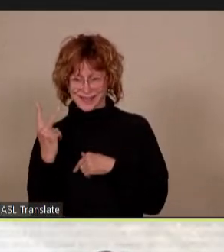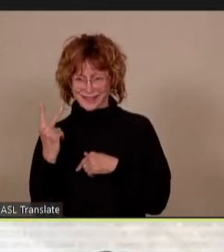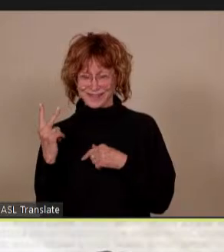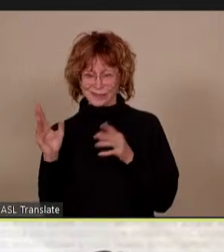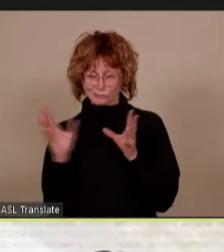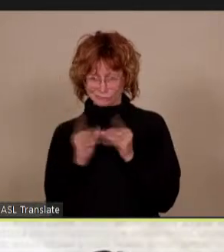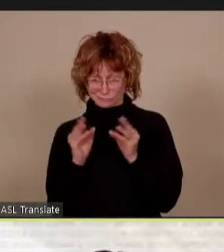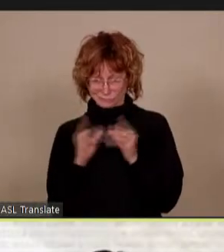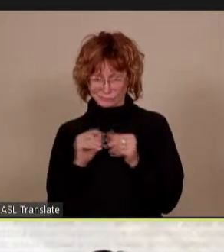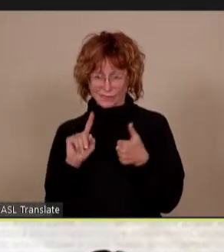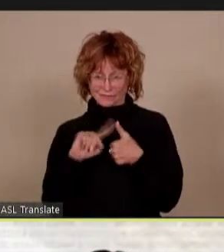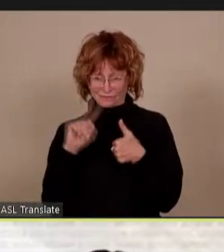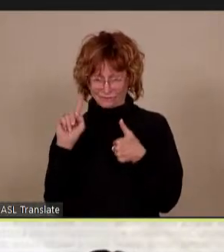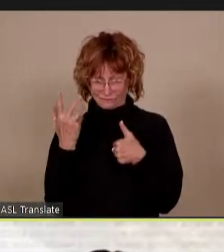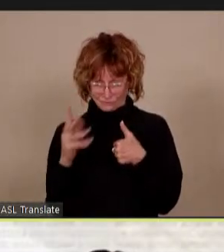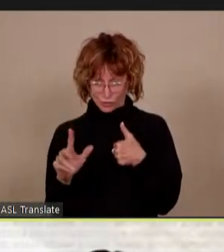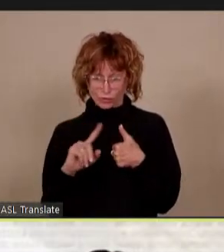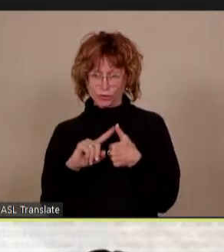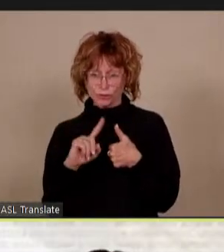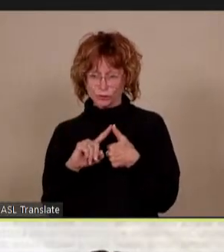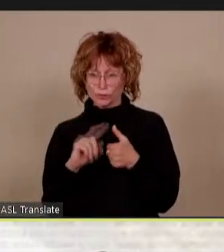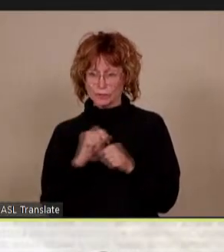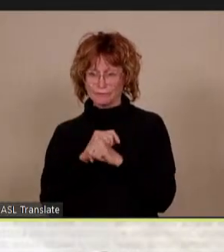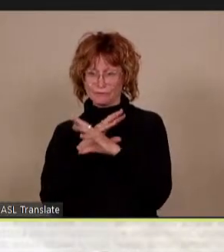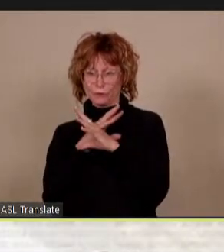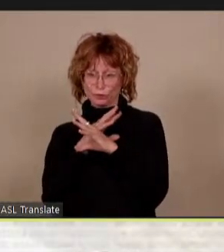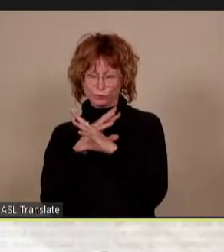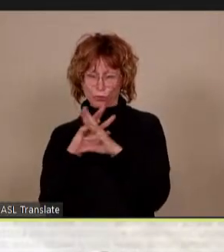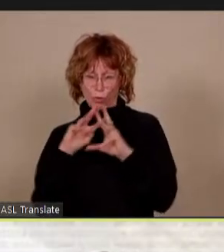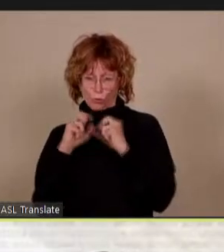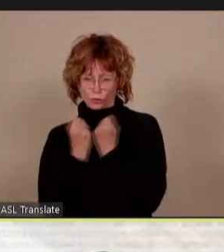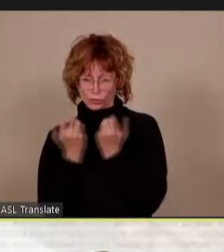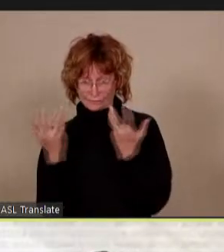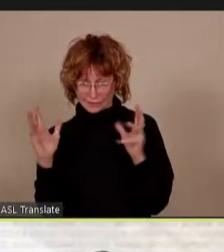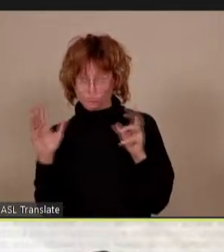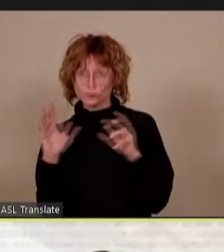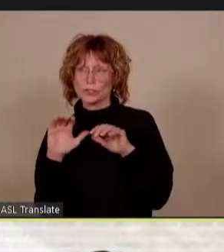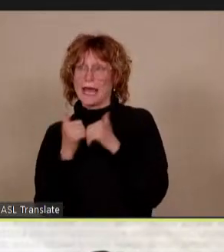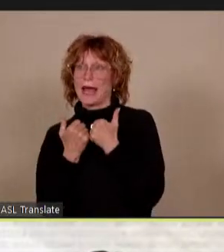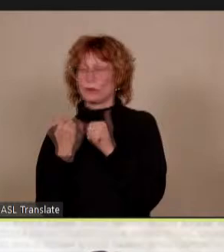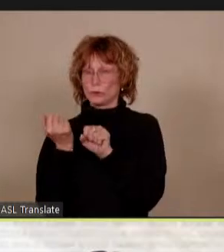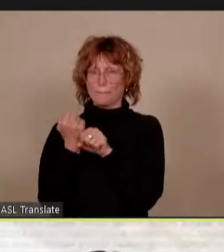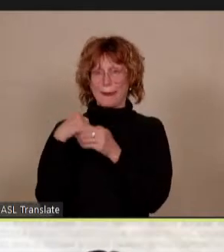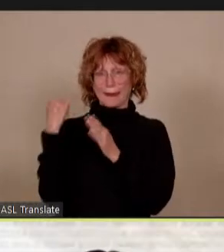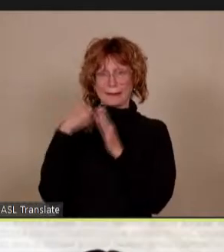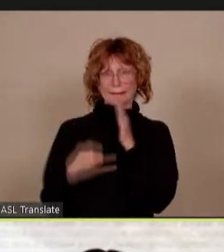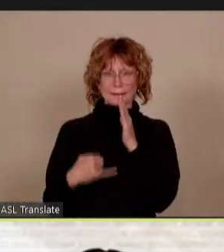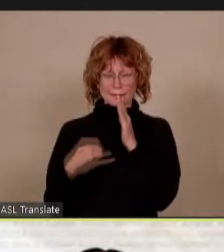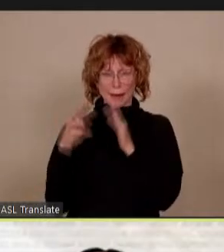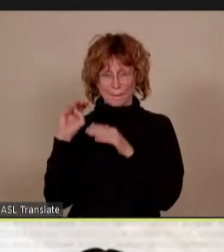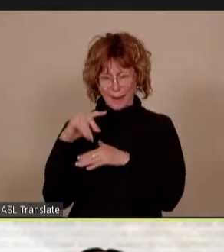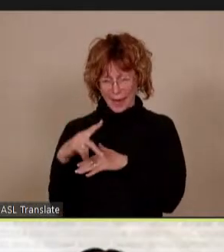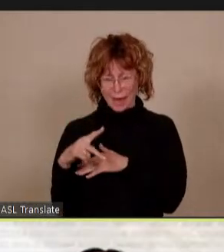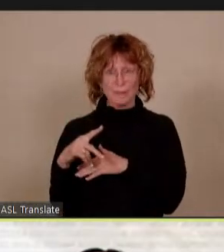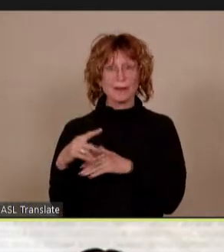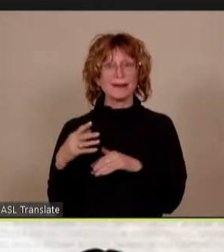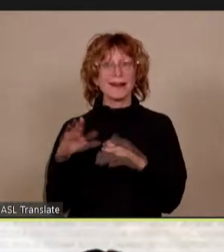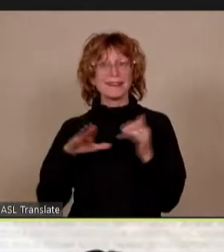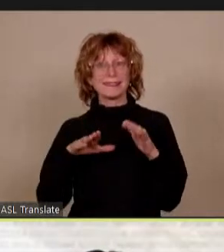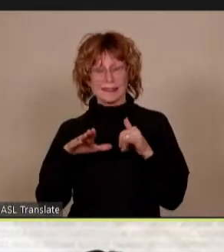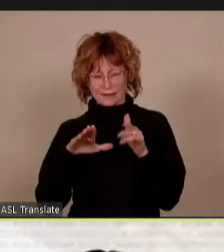had our first virtual workshop on how to draw the maps. The deadline for submitting the maps